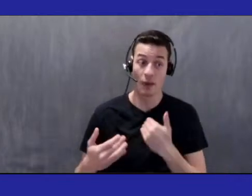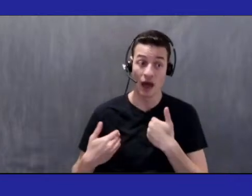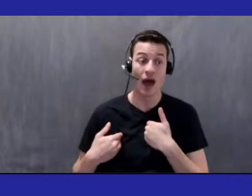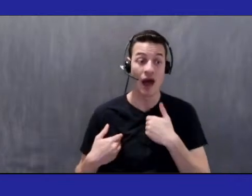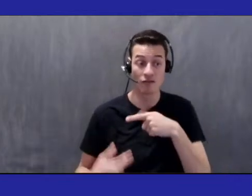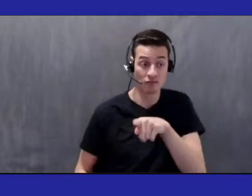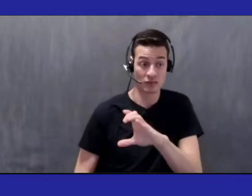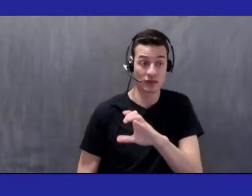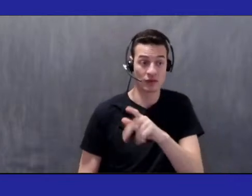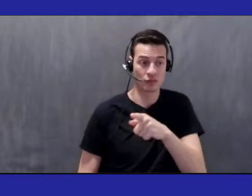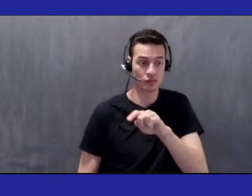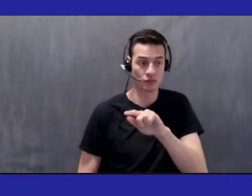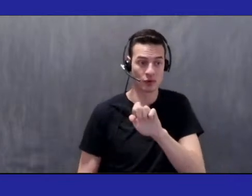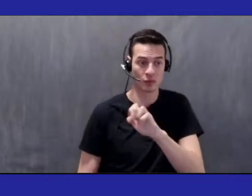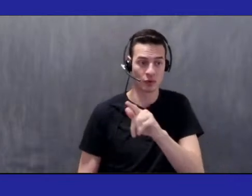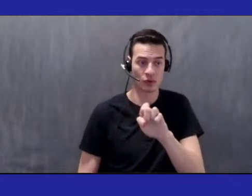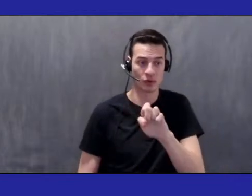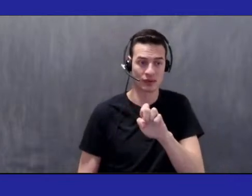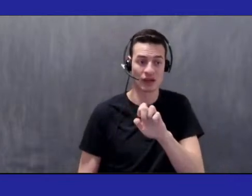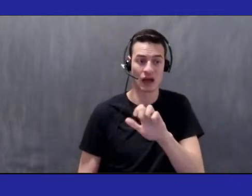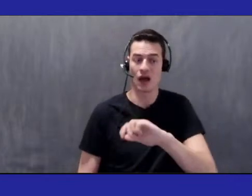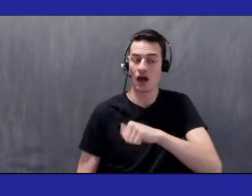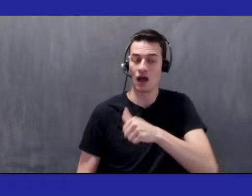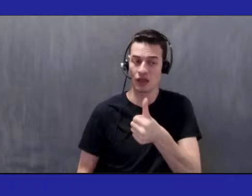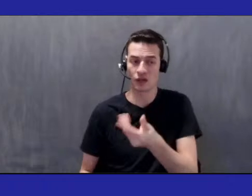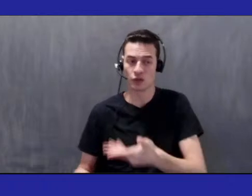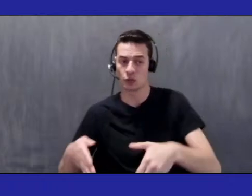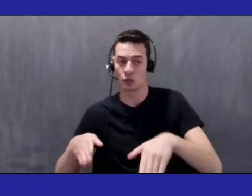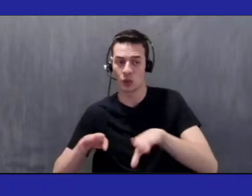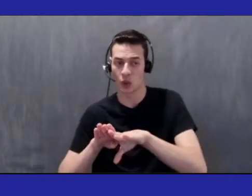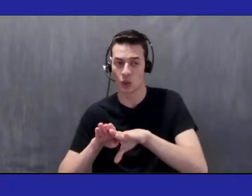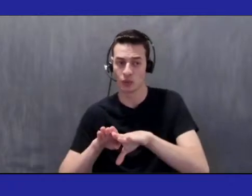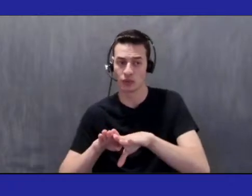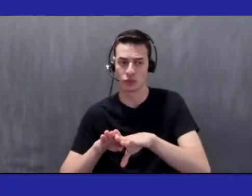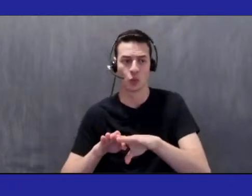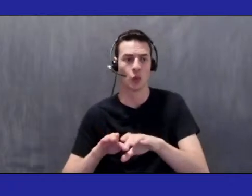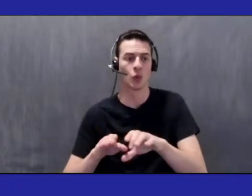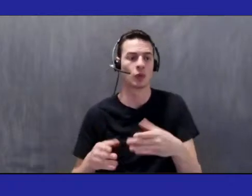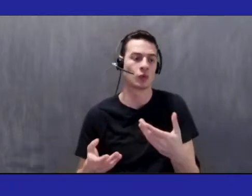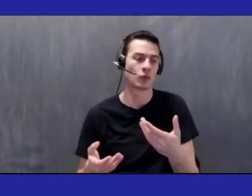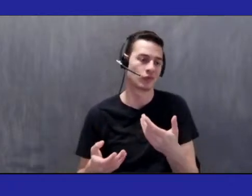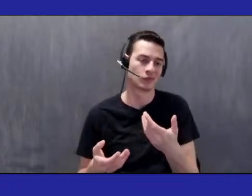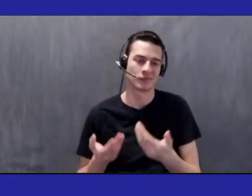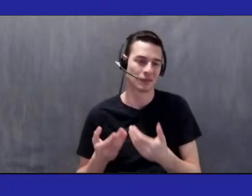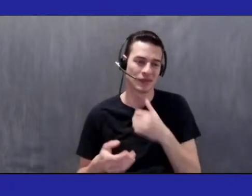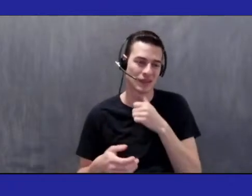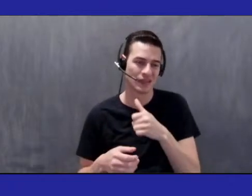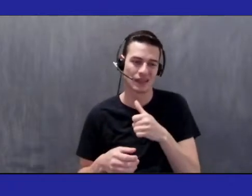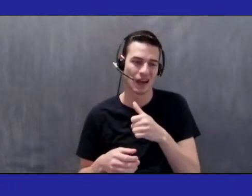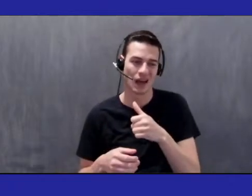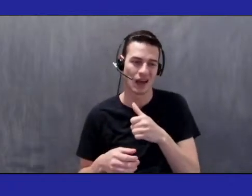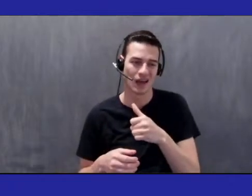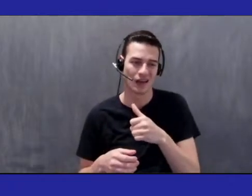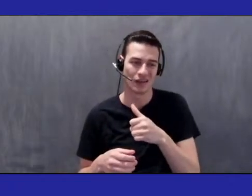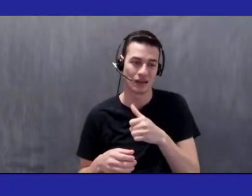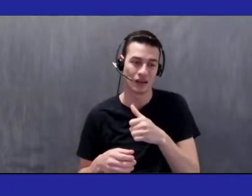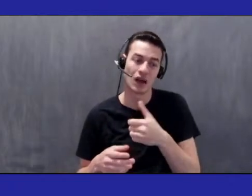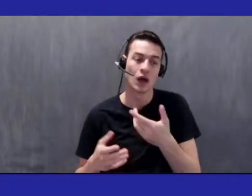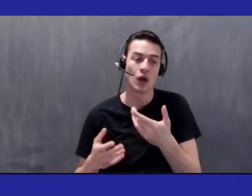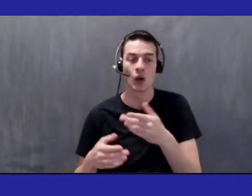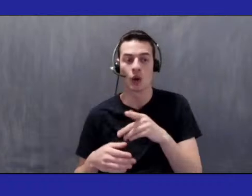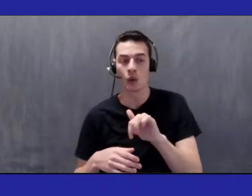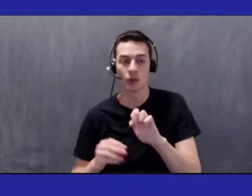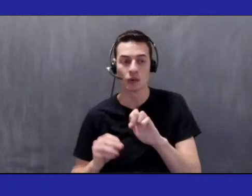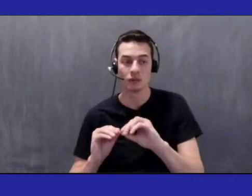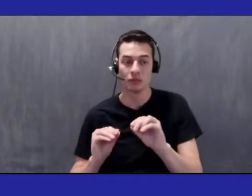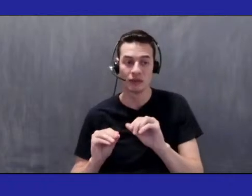are administratively closed, or there no reasonable cause but inappropriate, inconsistent with the EEO policy.